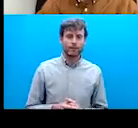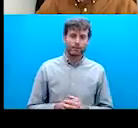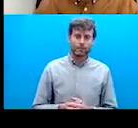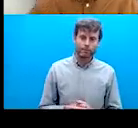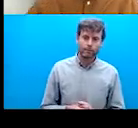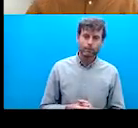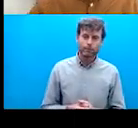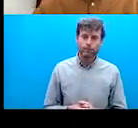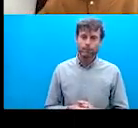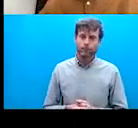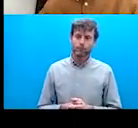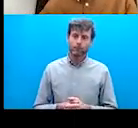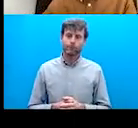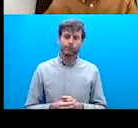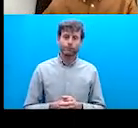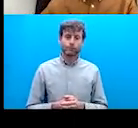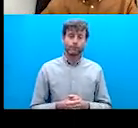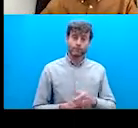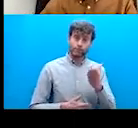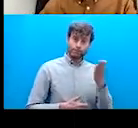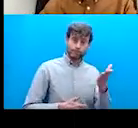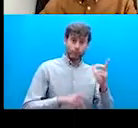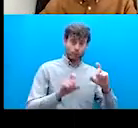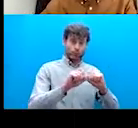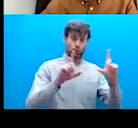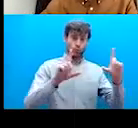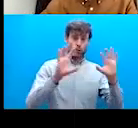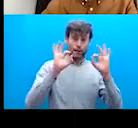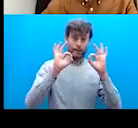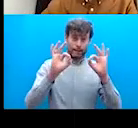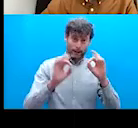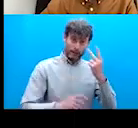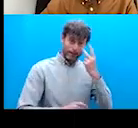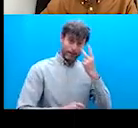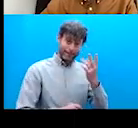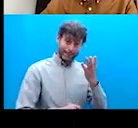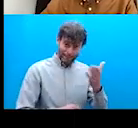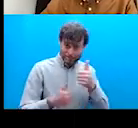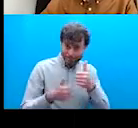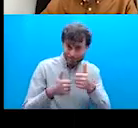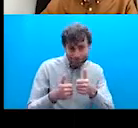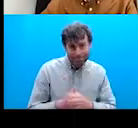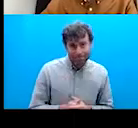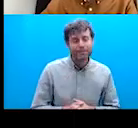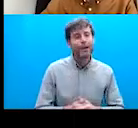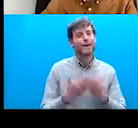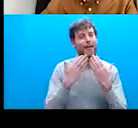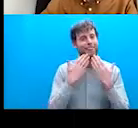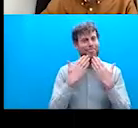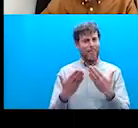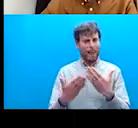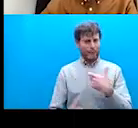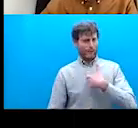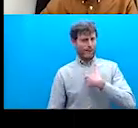Okay, you should be able to see my slides now. And so thanks again for the invitation, Peter,